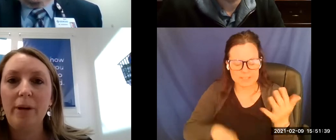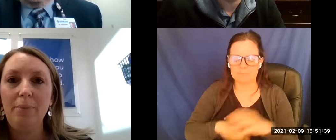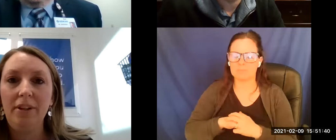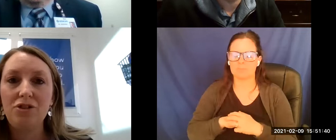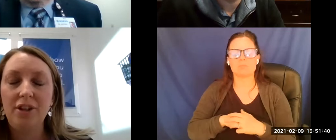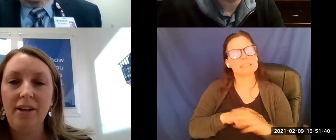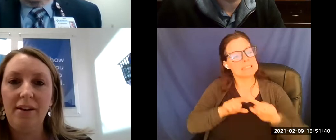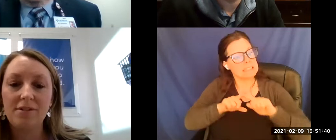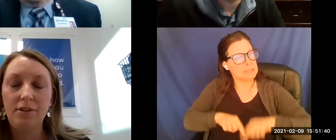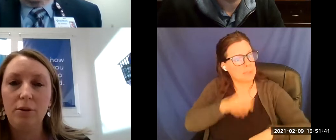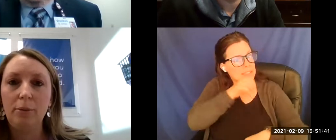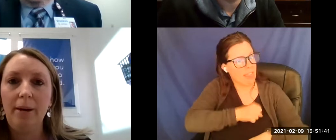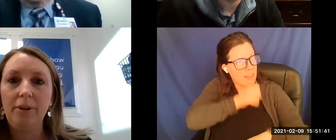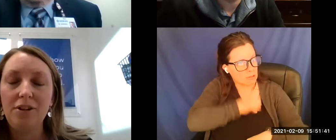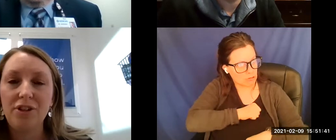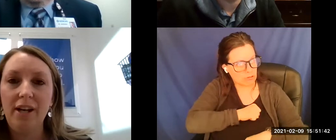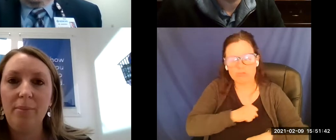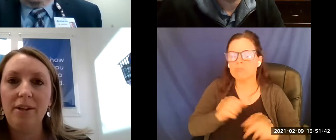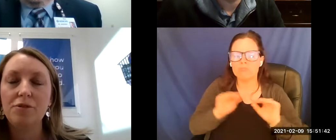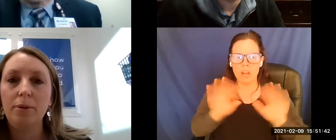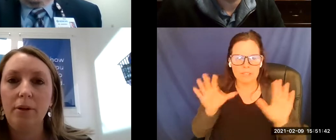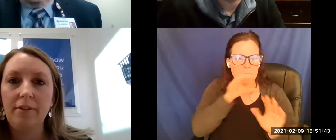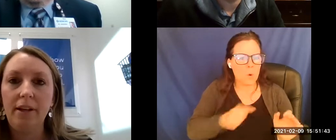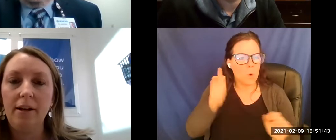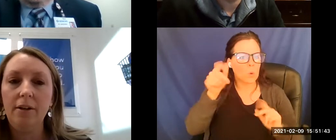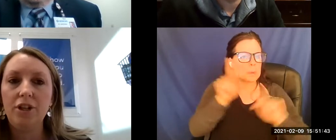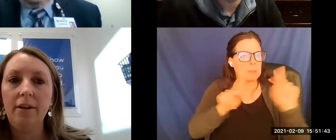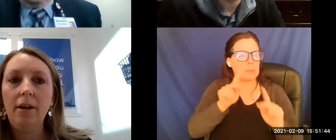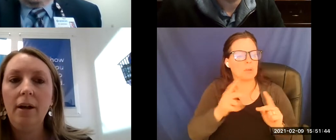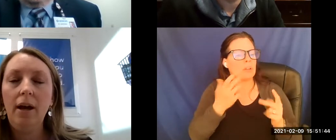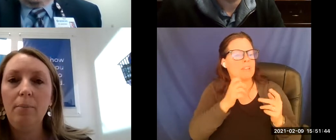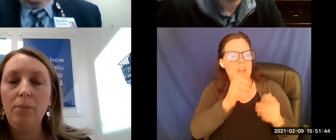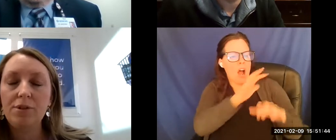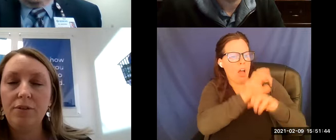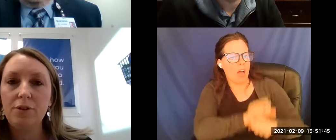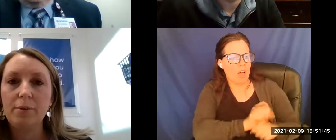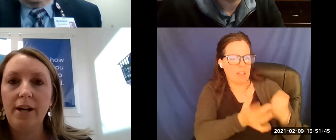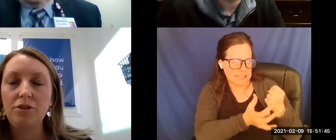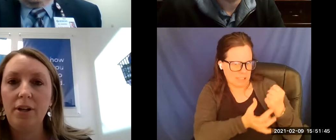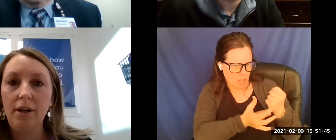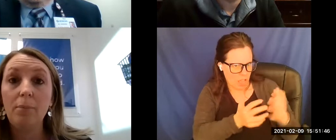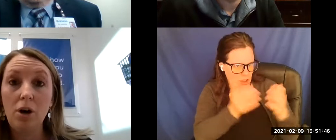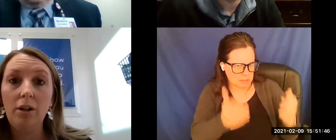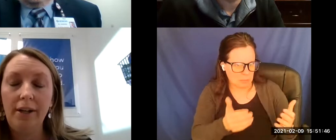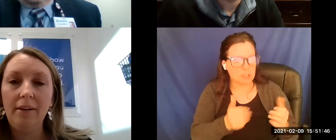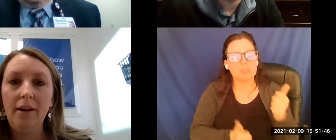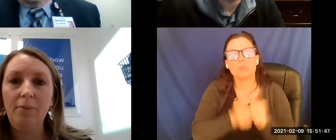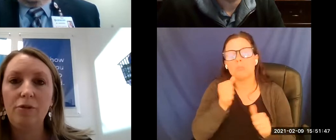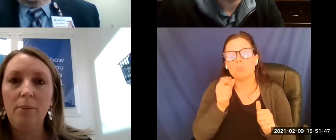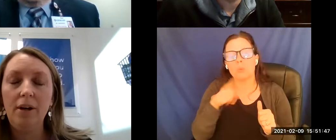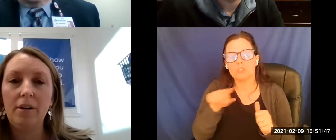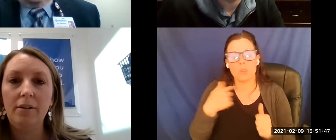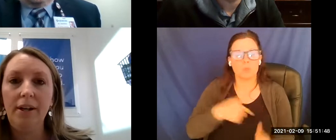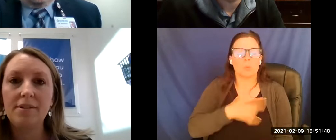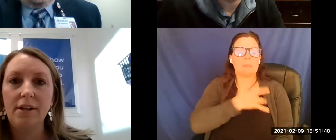age population, obviously the older population not being as familiar with technology, most of those were actually calling